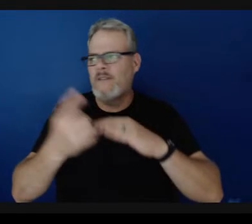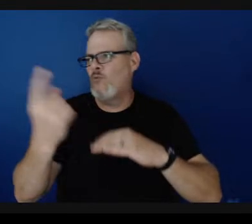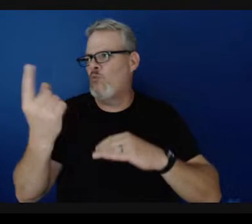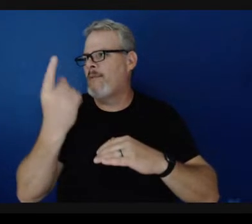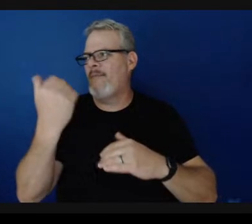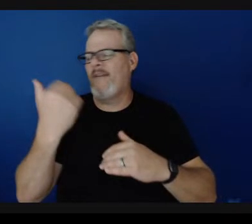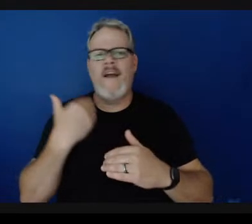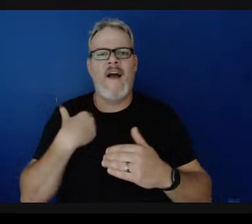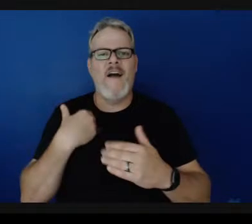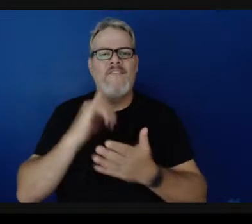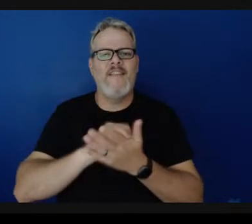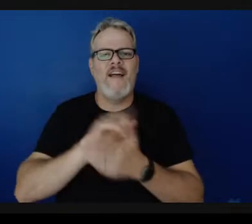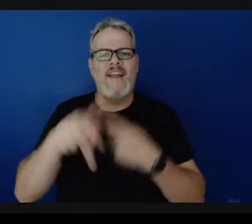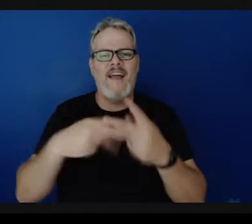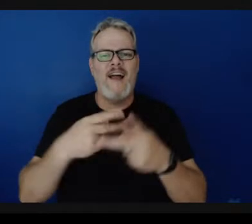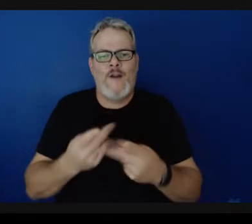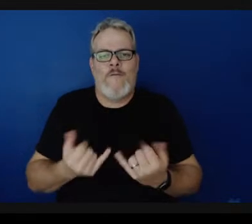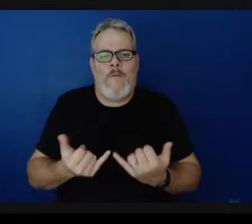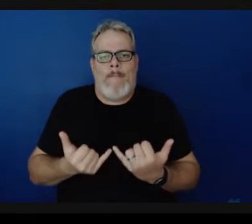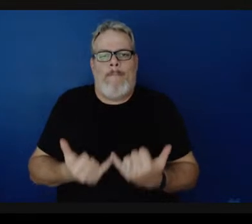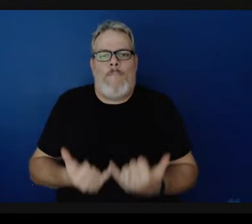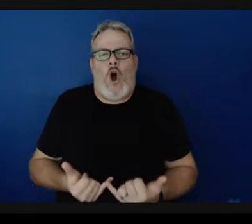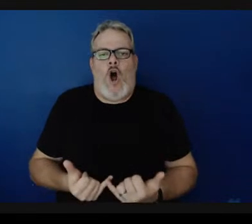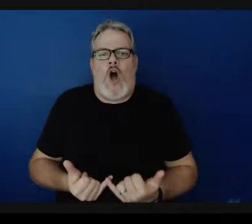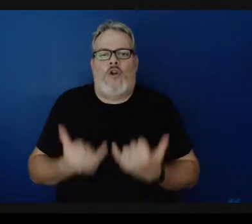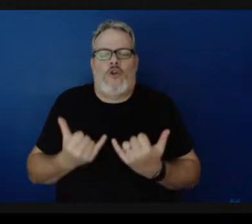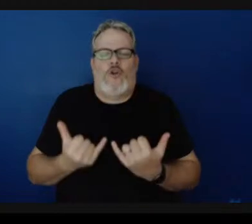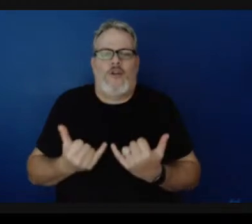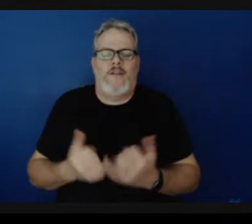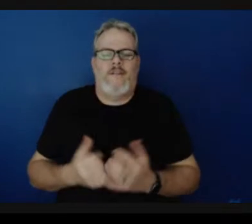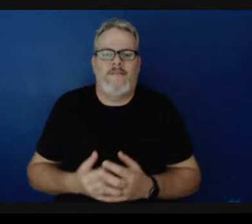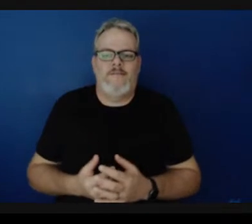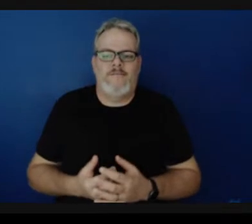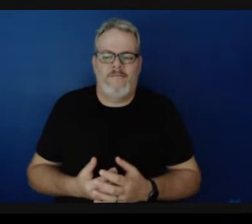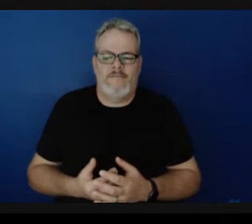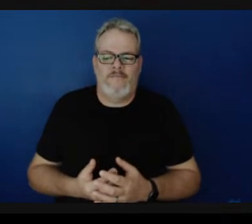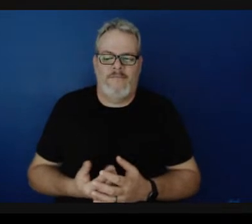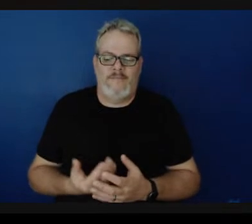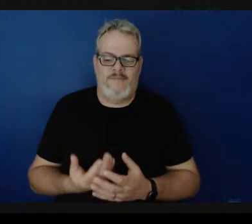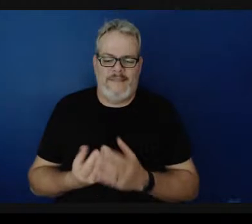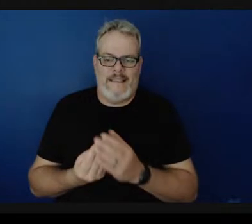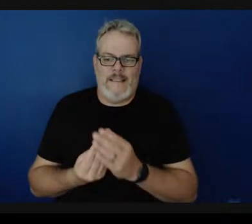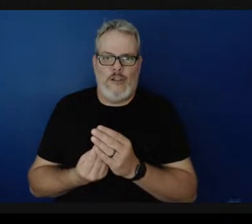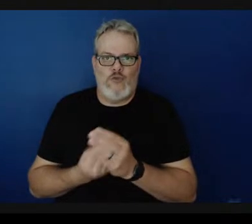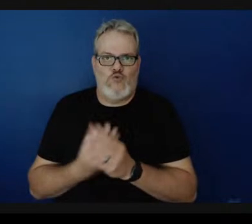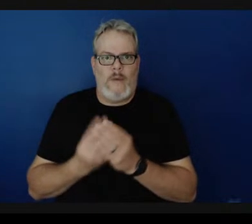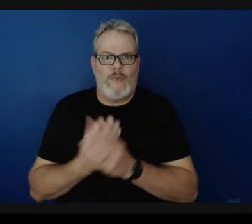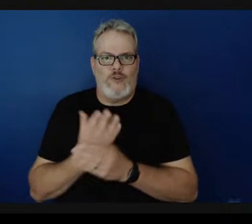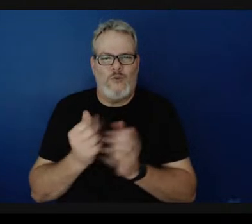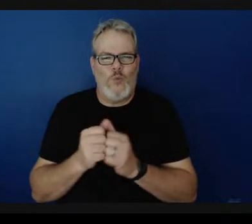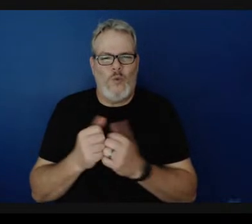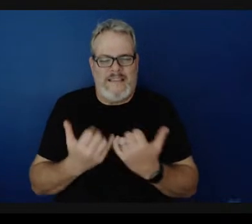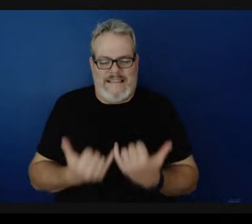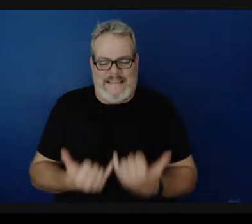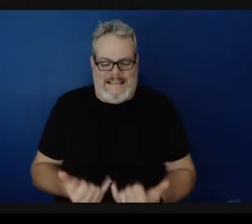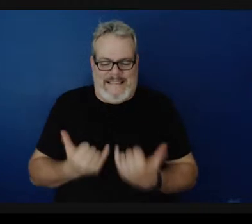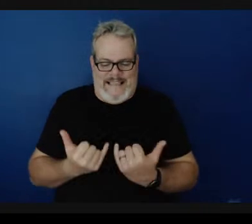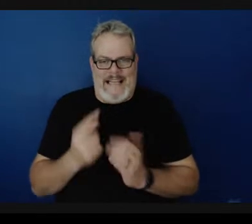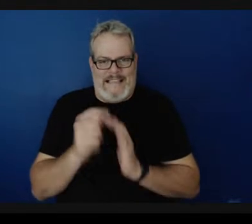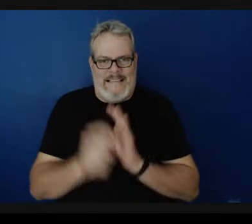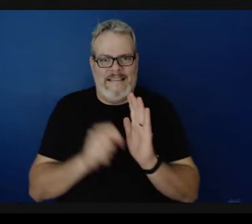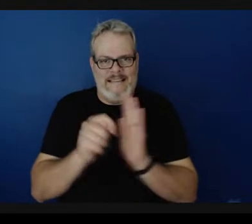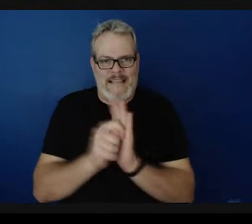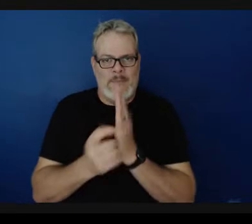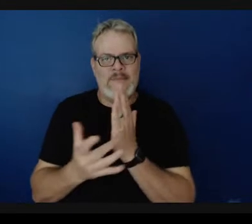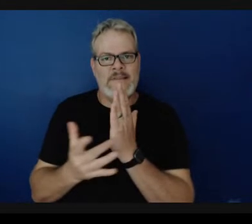have that modern eruption in this day with the technology where it is, to be able to do